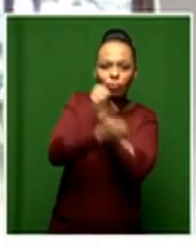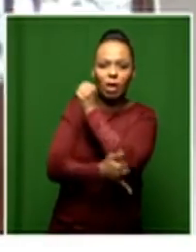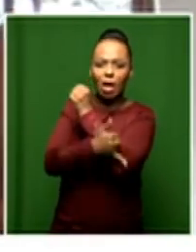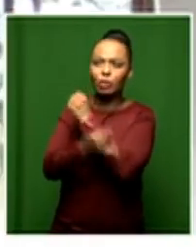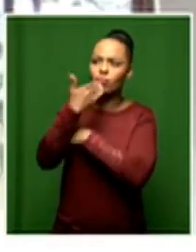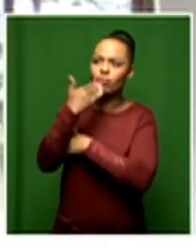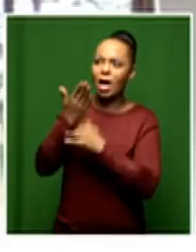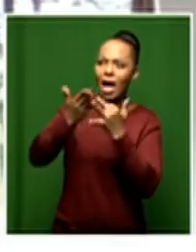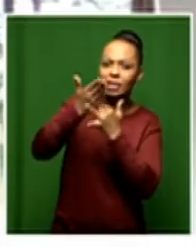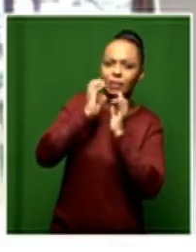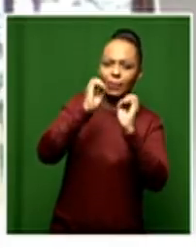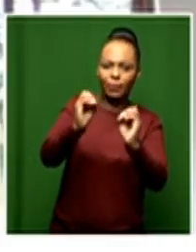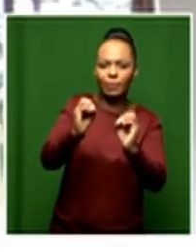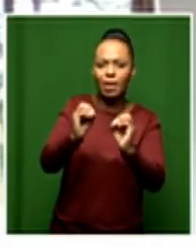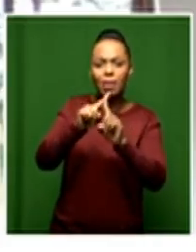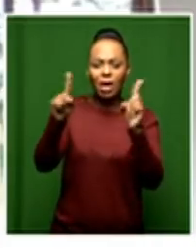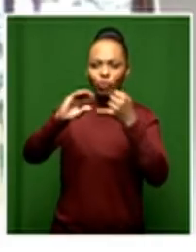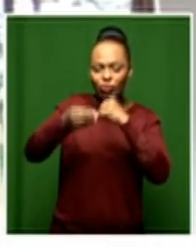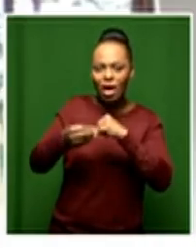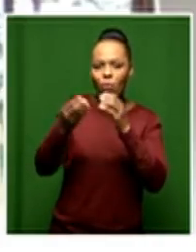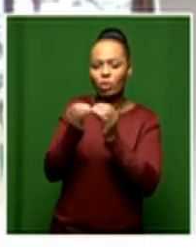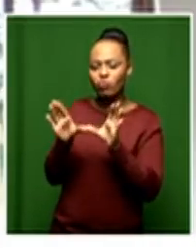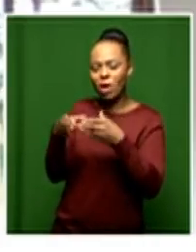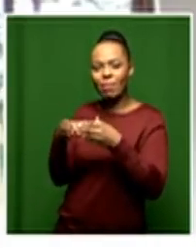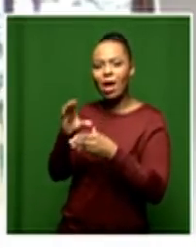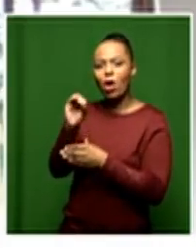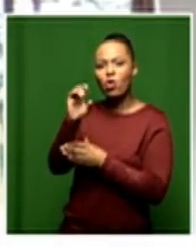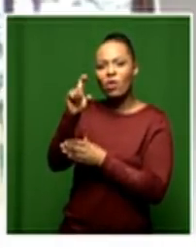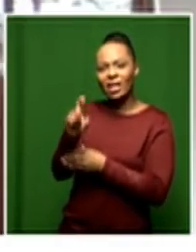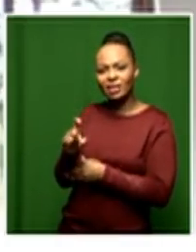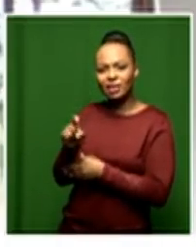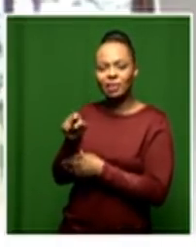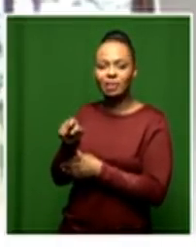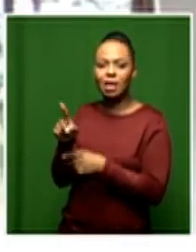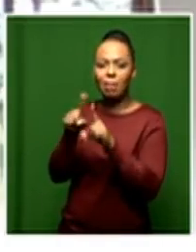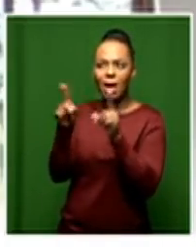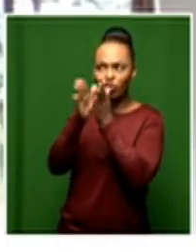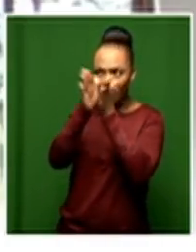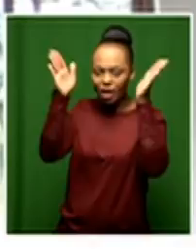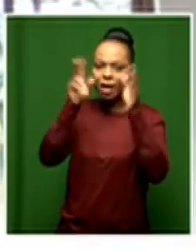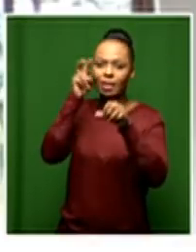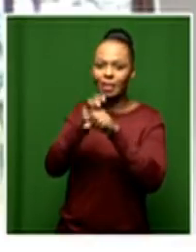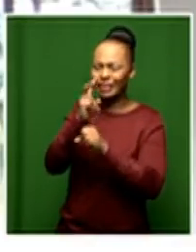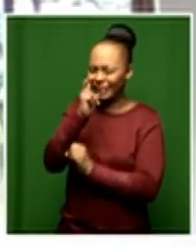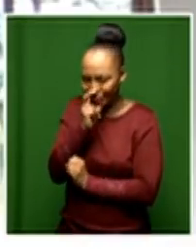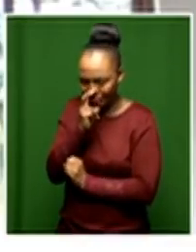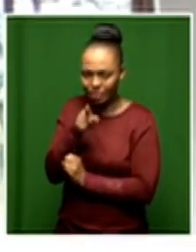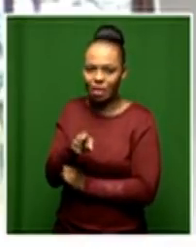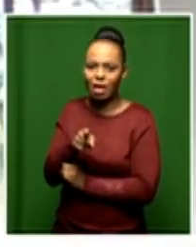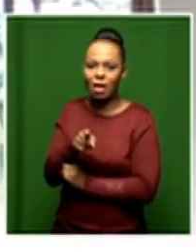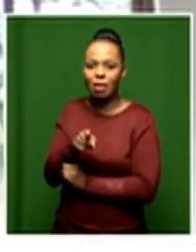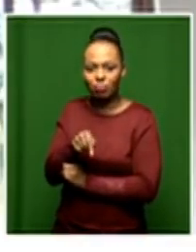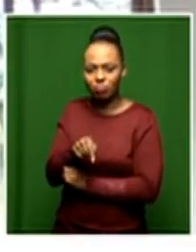access. The WHO is trying with the COVAX, but I think in general, we probably have to be more aggressive as a